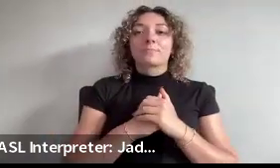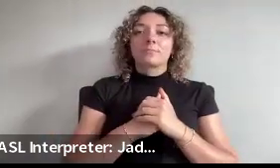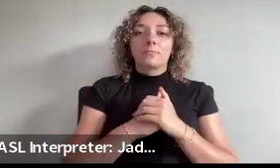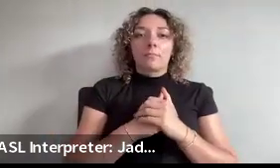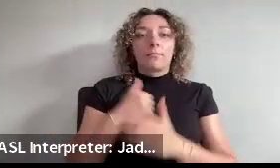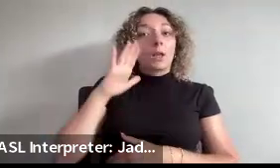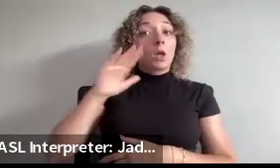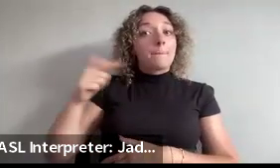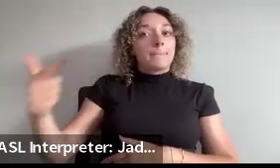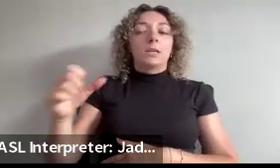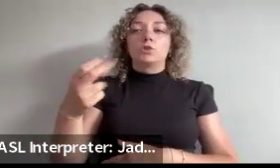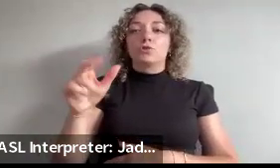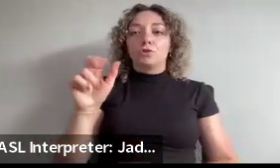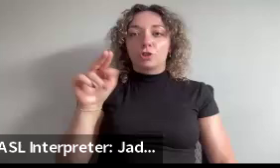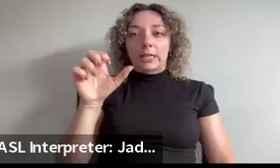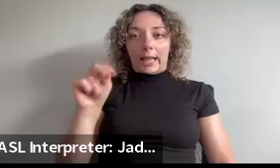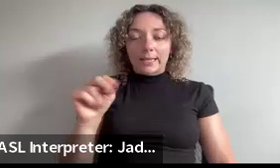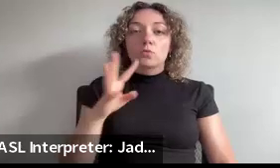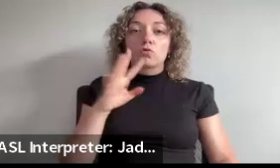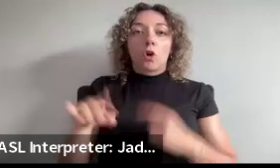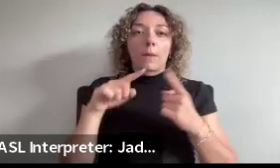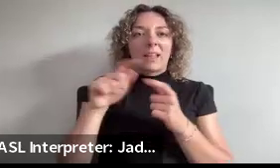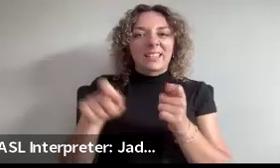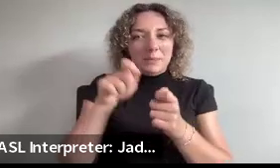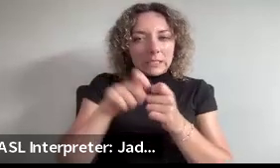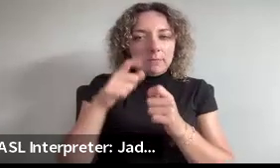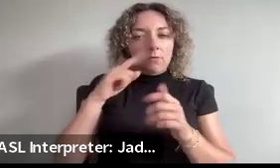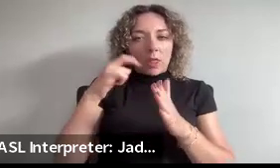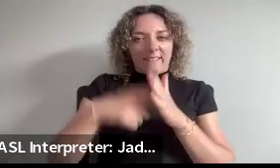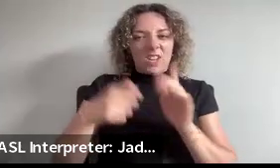to Shannon, who will talk about the specifics of the fee.